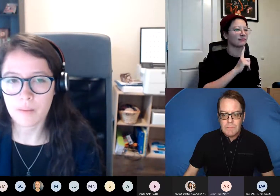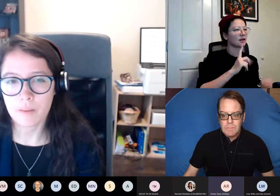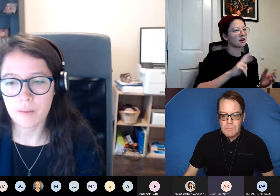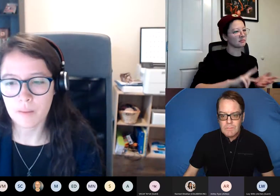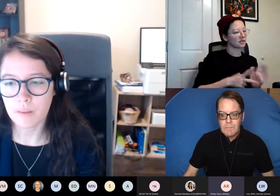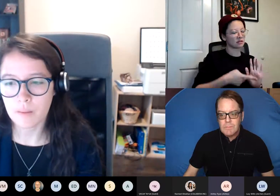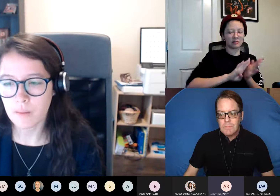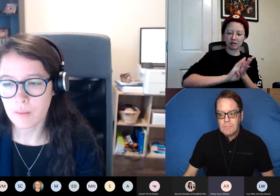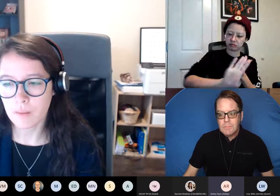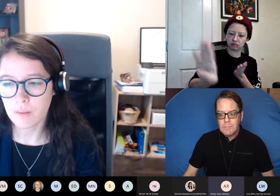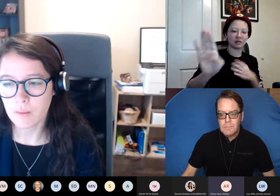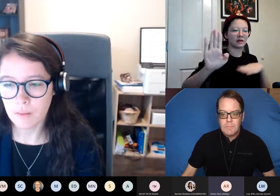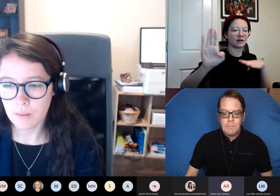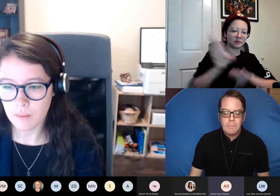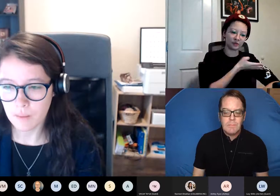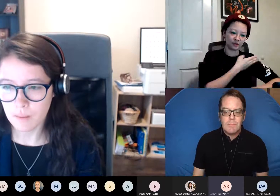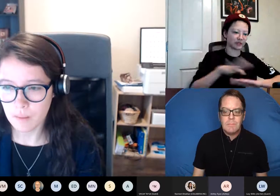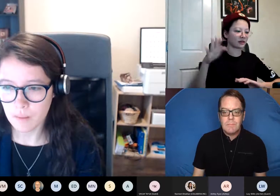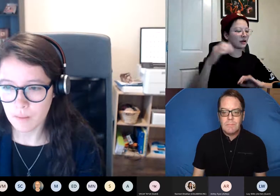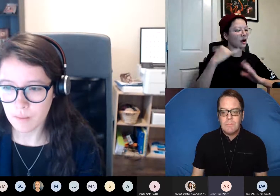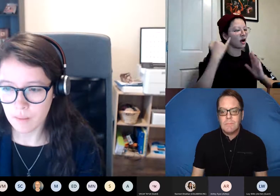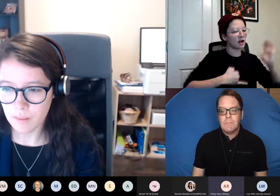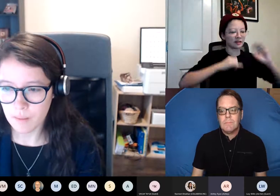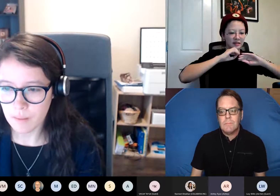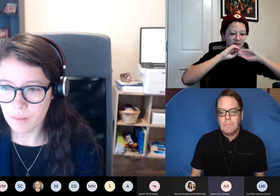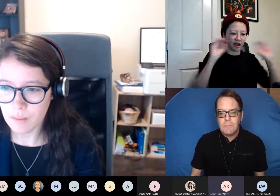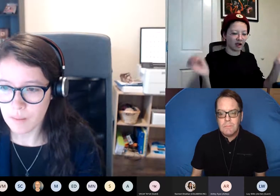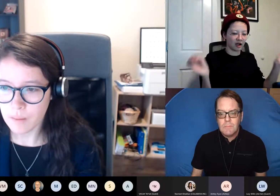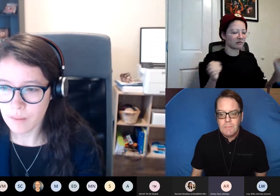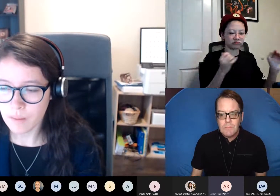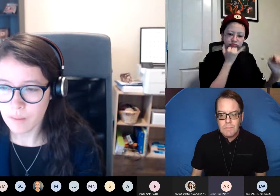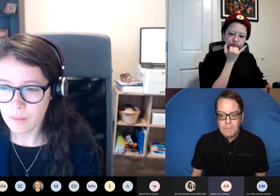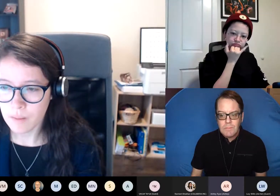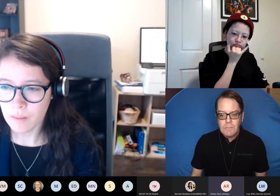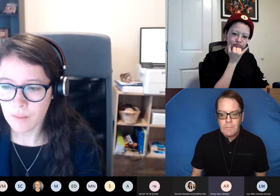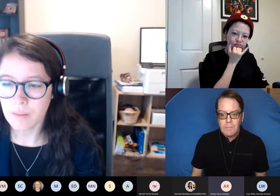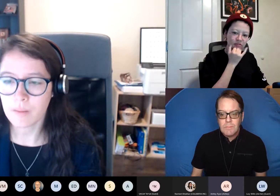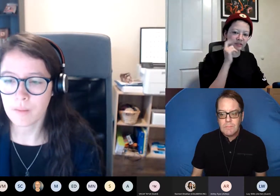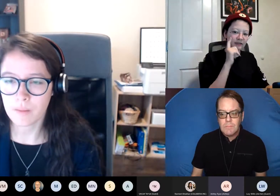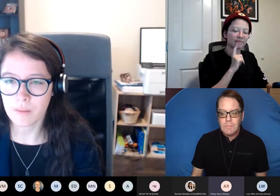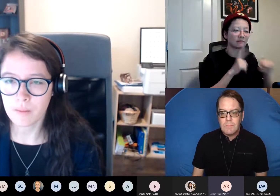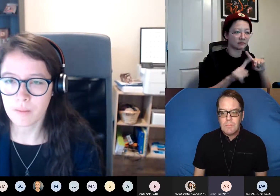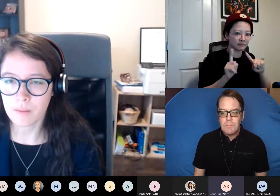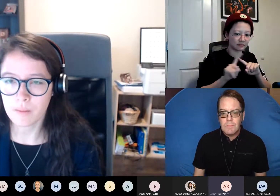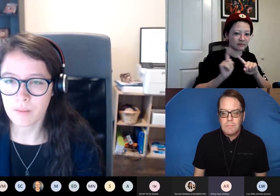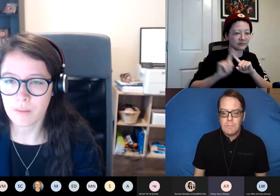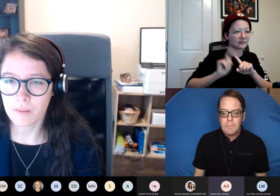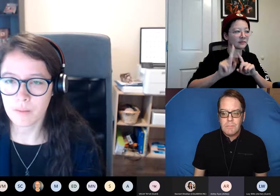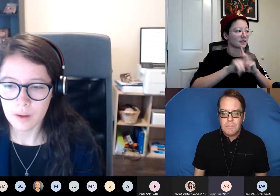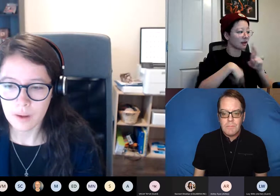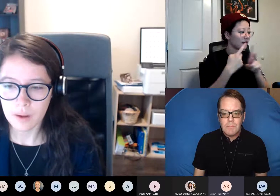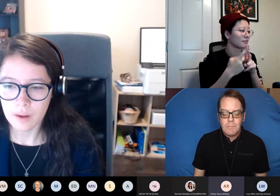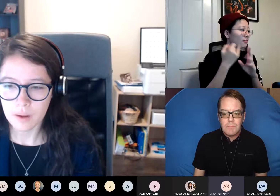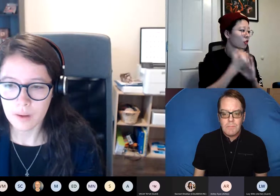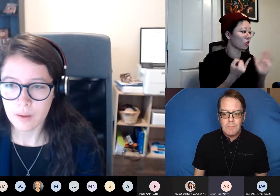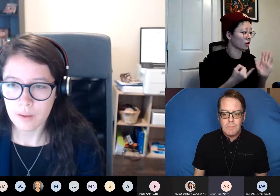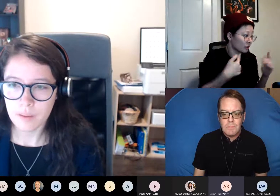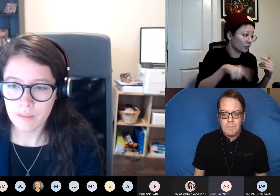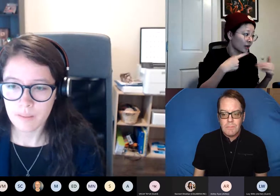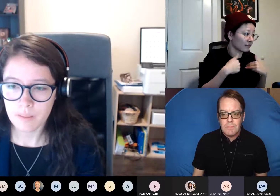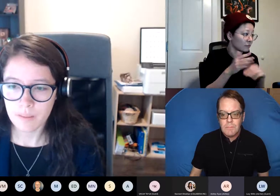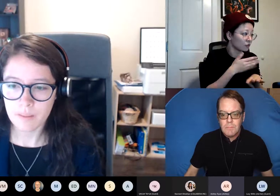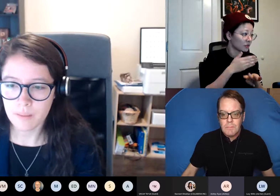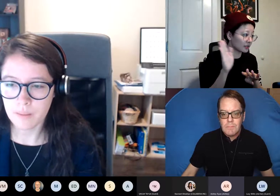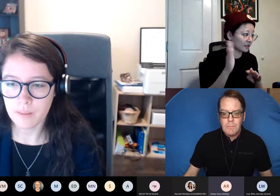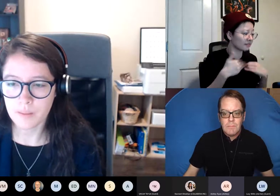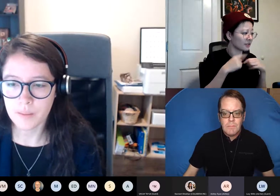music, or that they can't follow movies or TV, and you know that they have no understanding of music or the arts, but